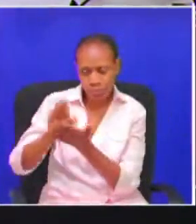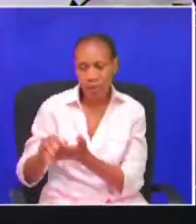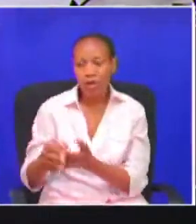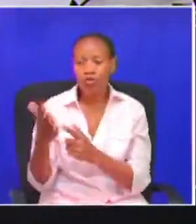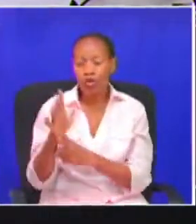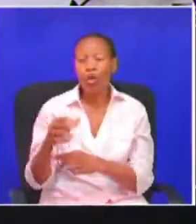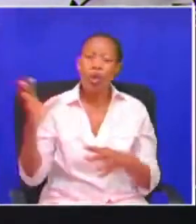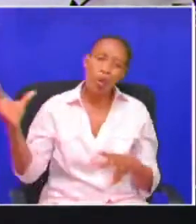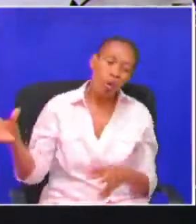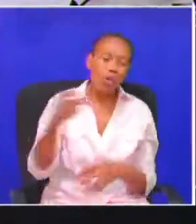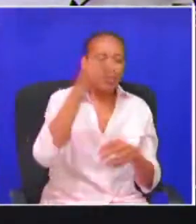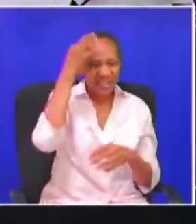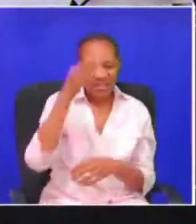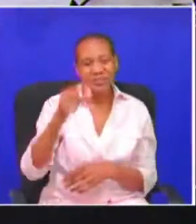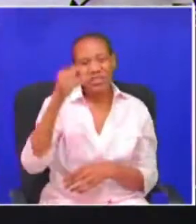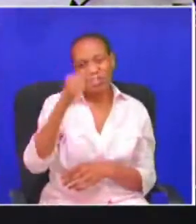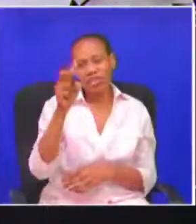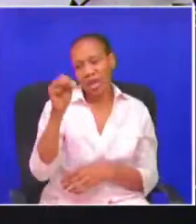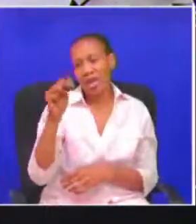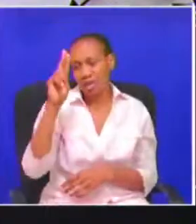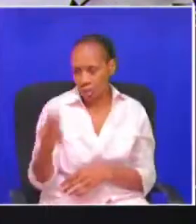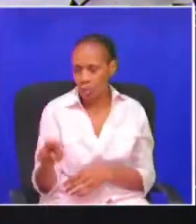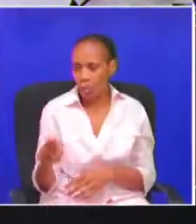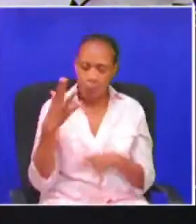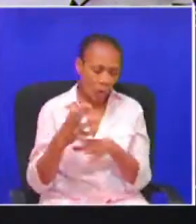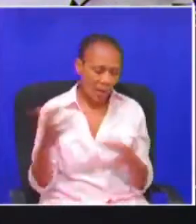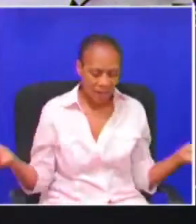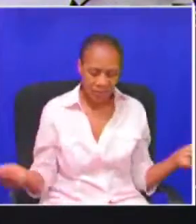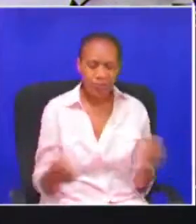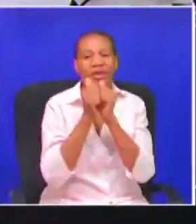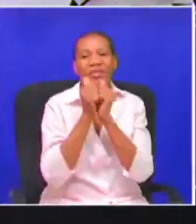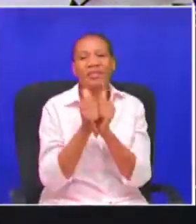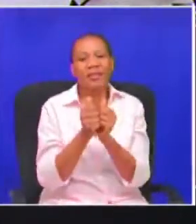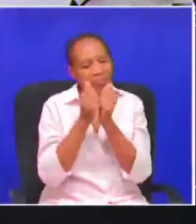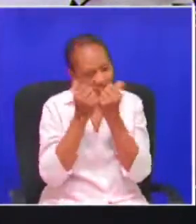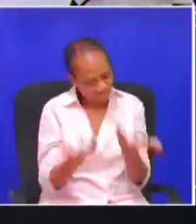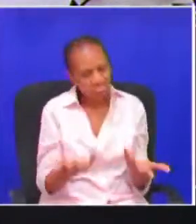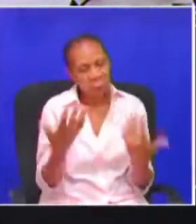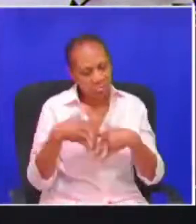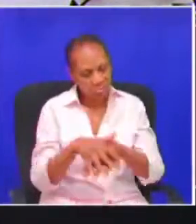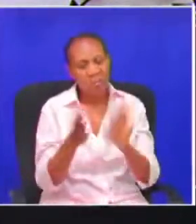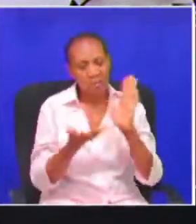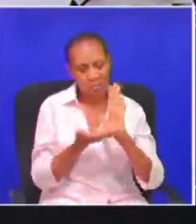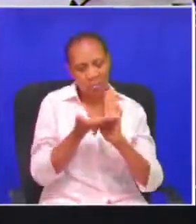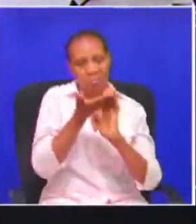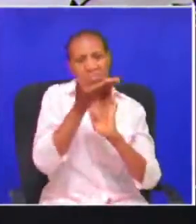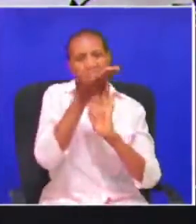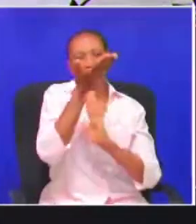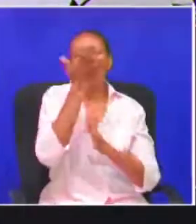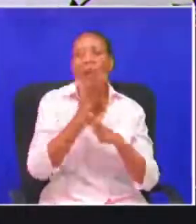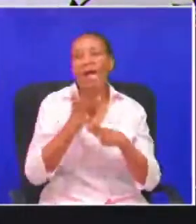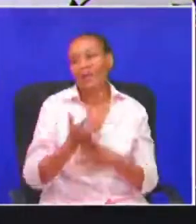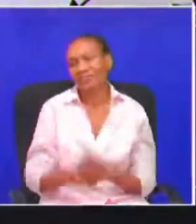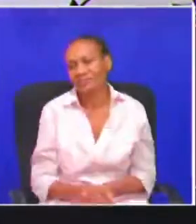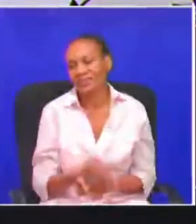unity that is working together to effect the progress that we are making. Thank you, Deputy Speaker.